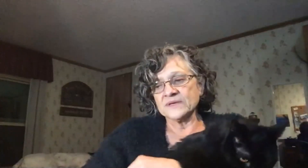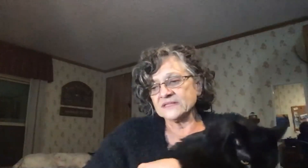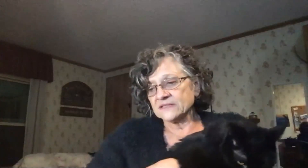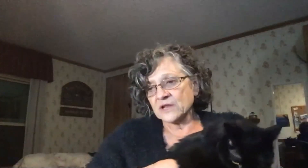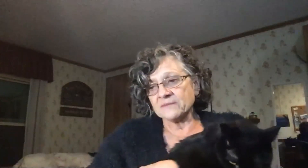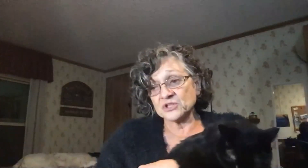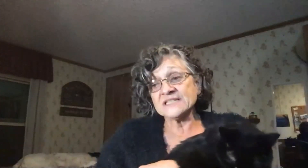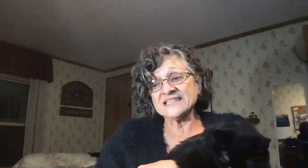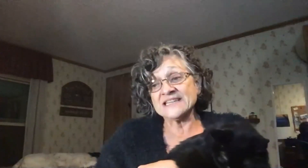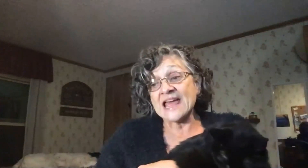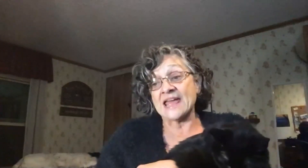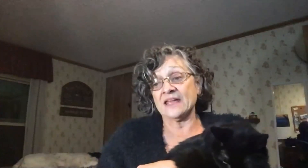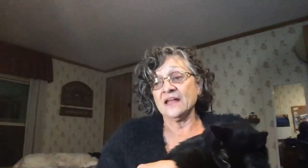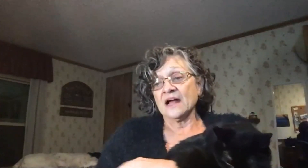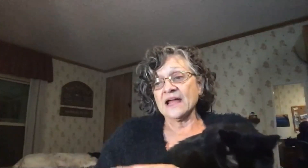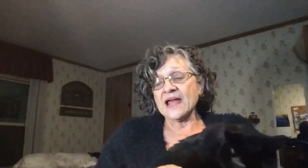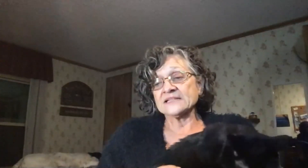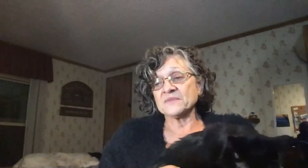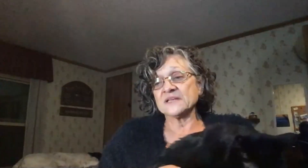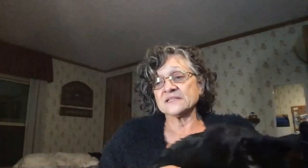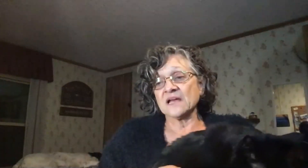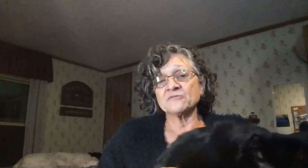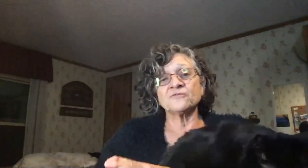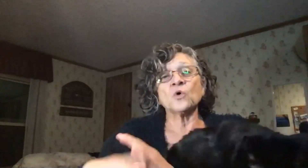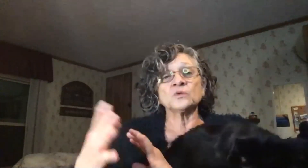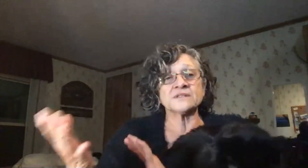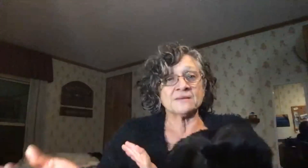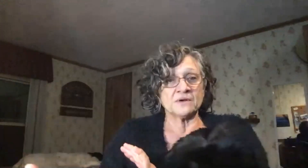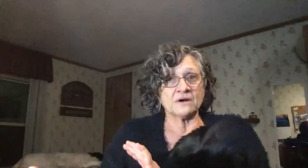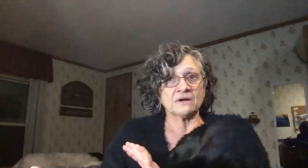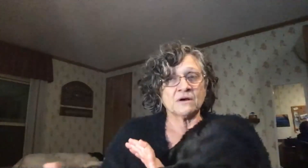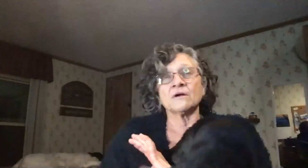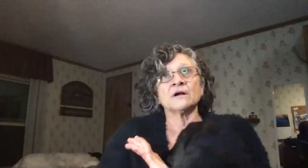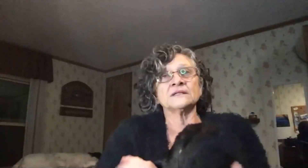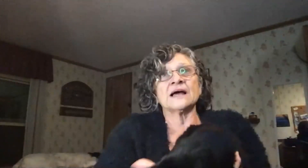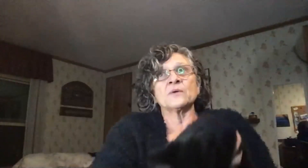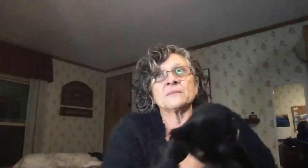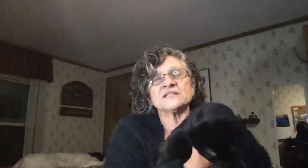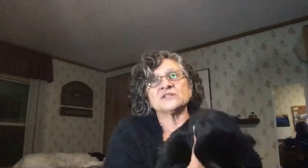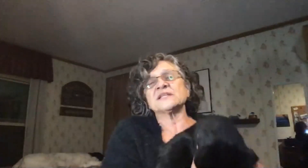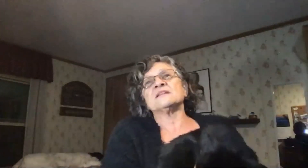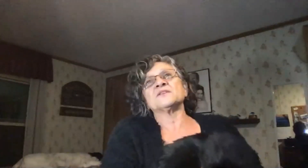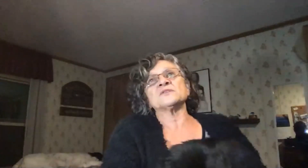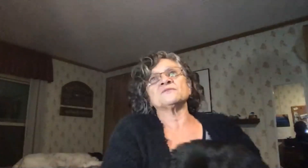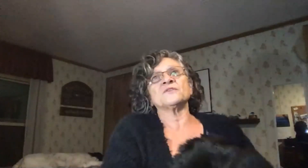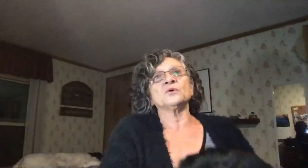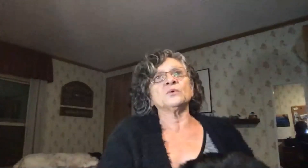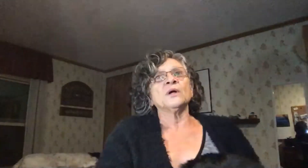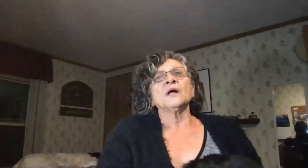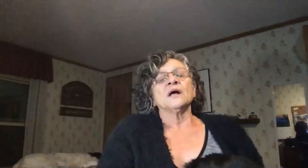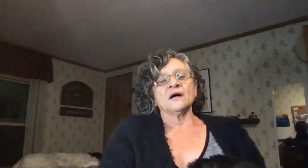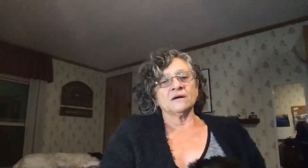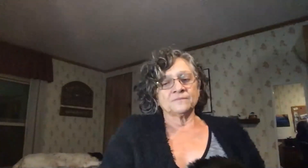I recently, and just today, I had some things unfold that are allowing me to see that there's a